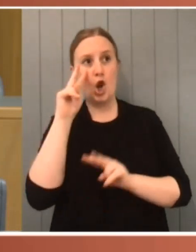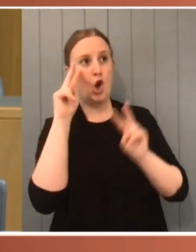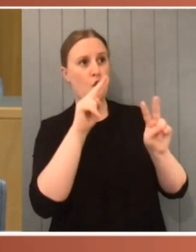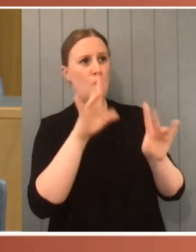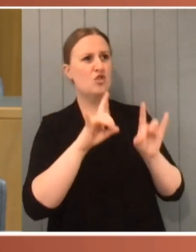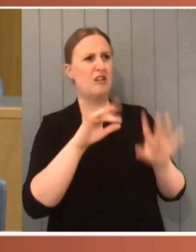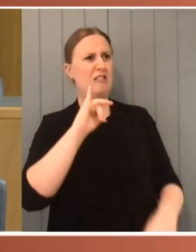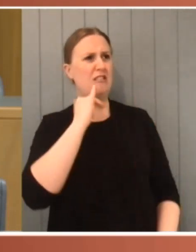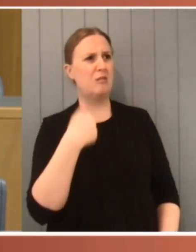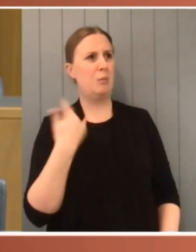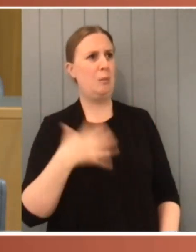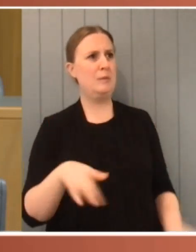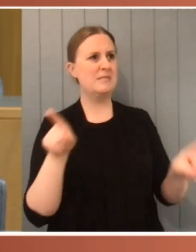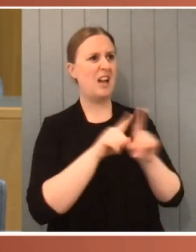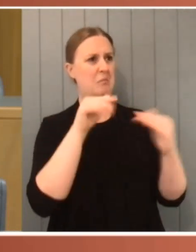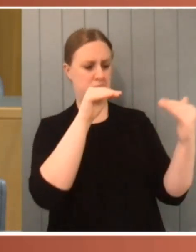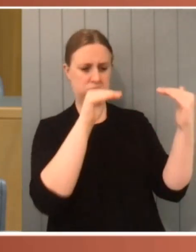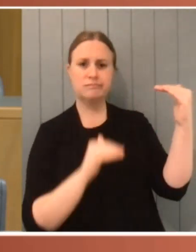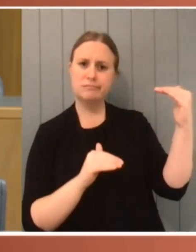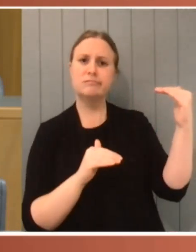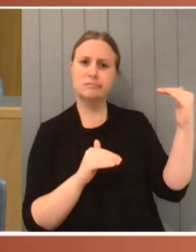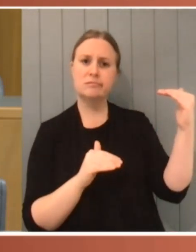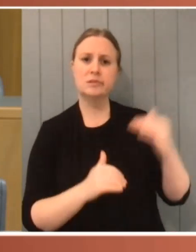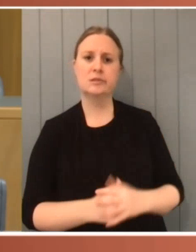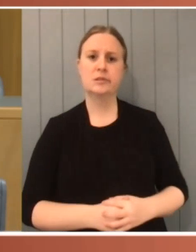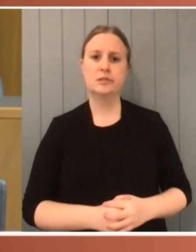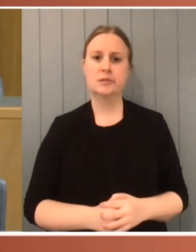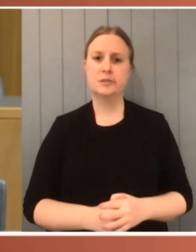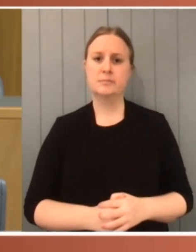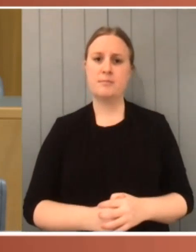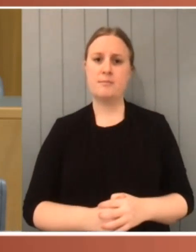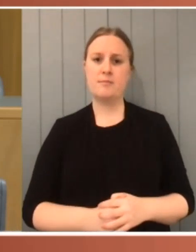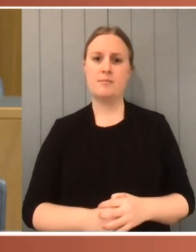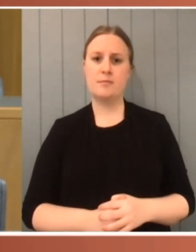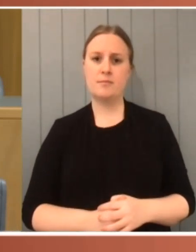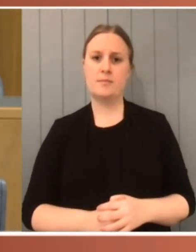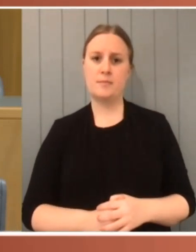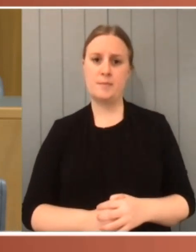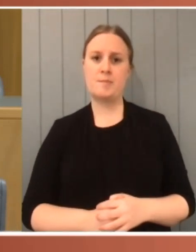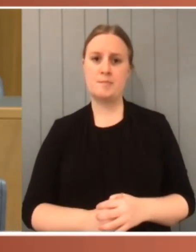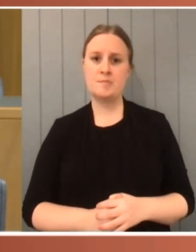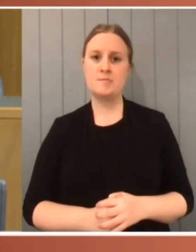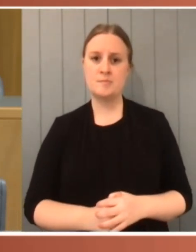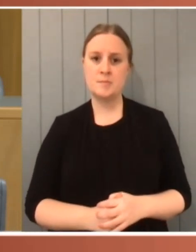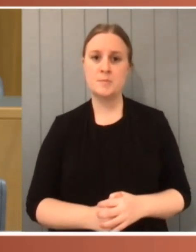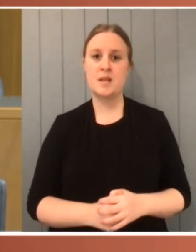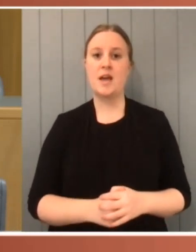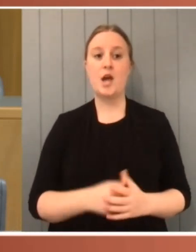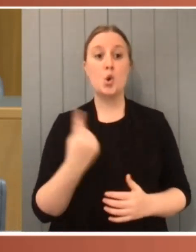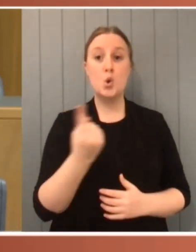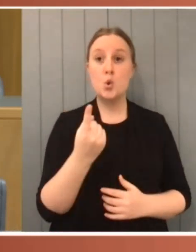country. Significantly, it also produces a socially even turnout. Compare this